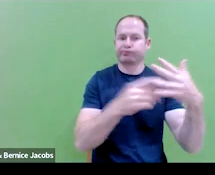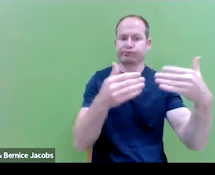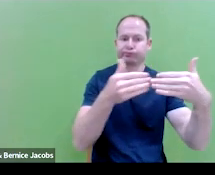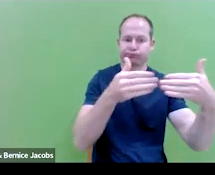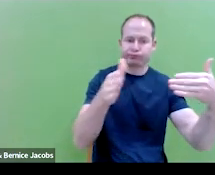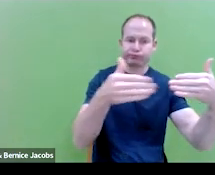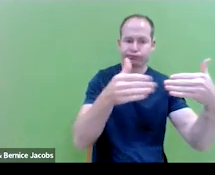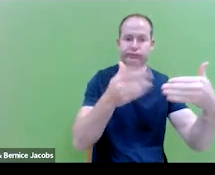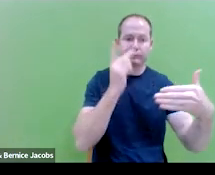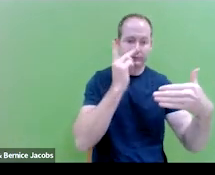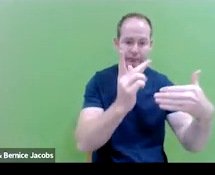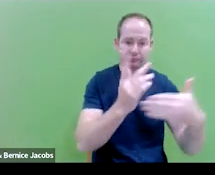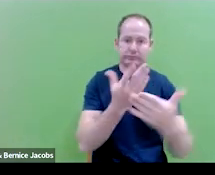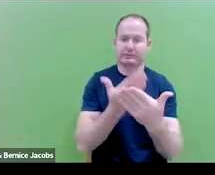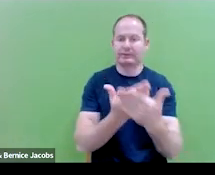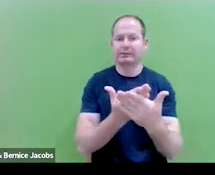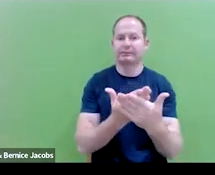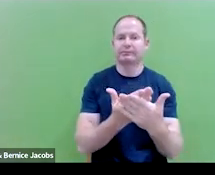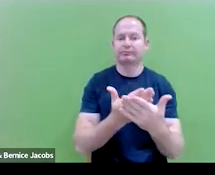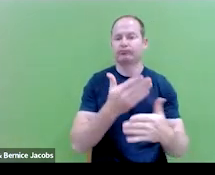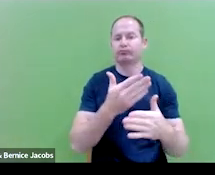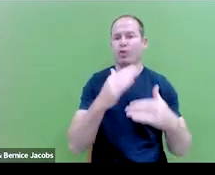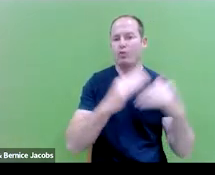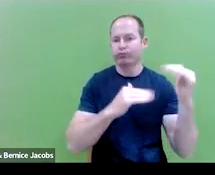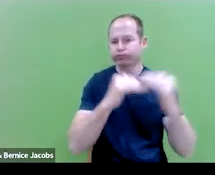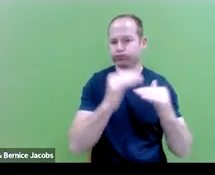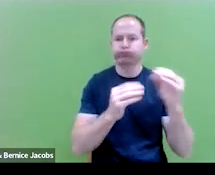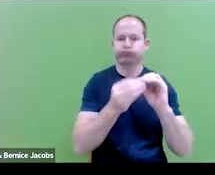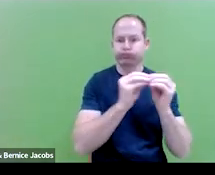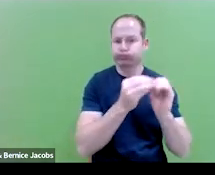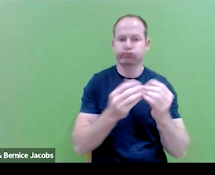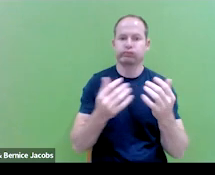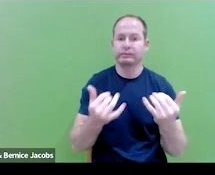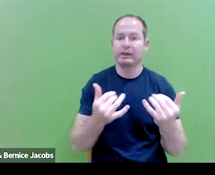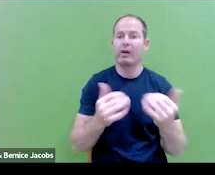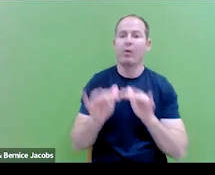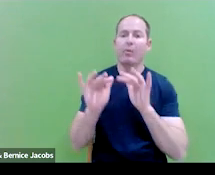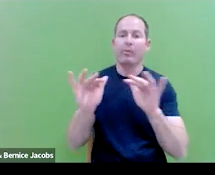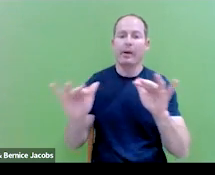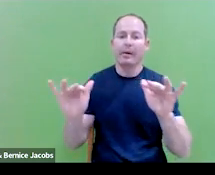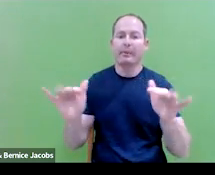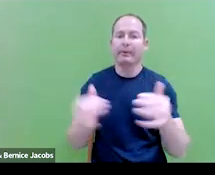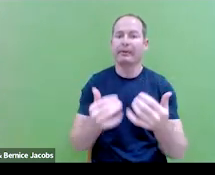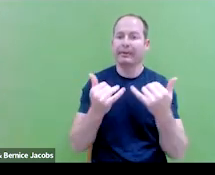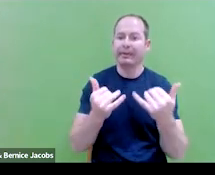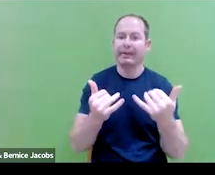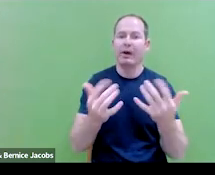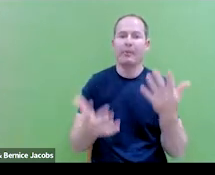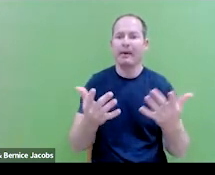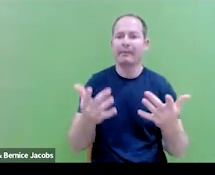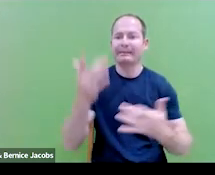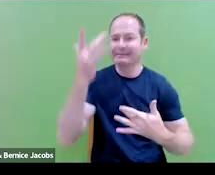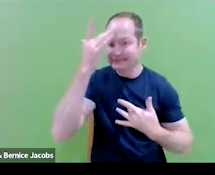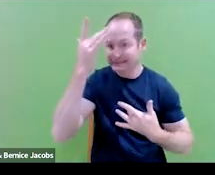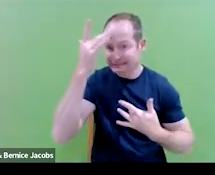on them in a construction site. And so we have an increase of people who are undergoing medical